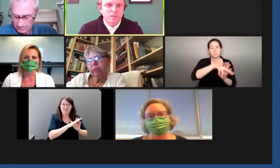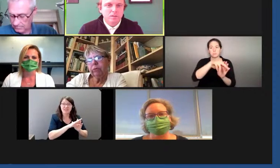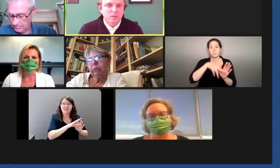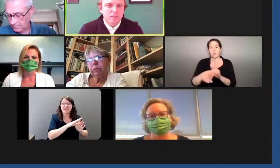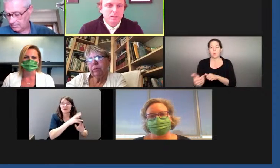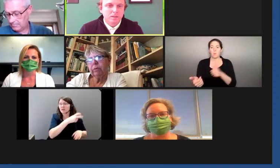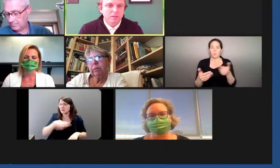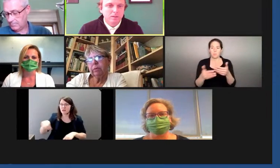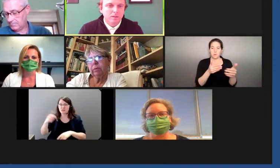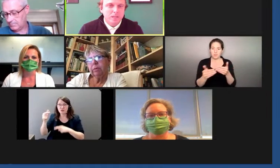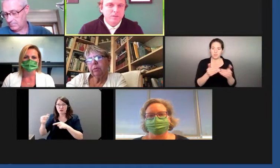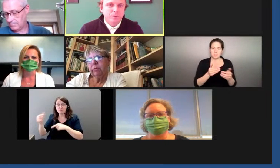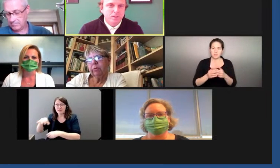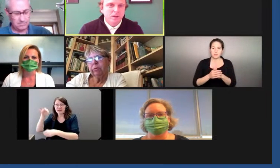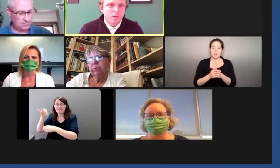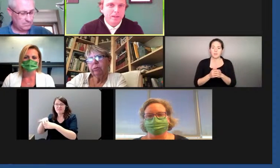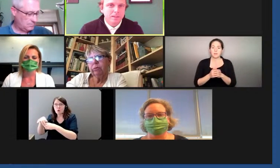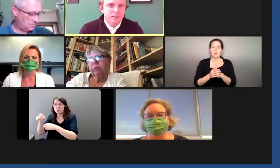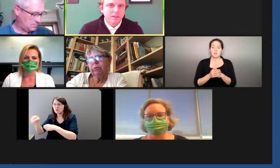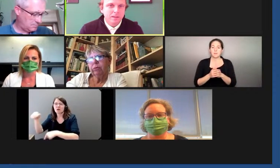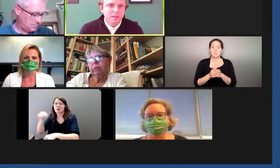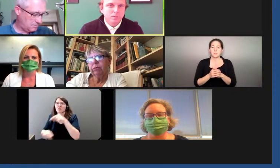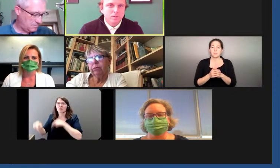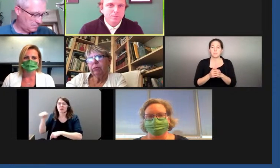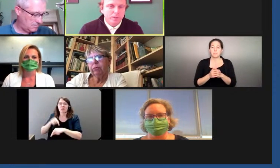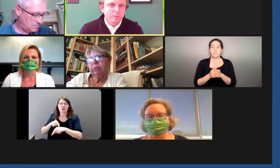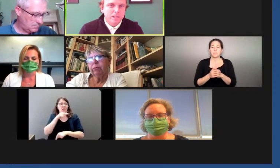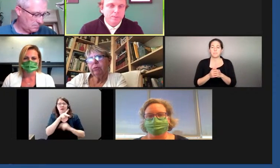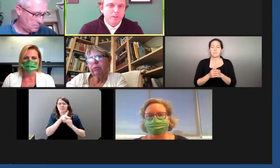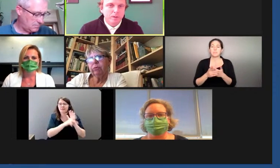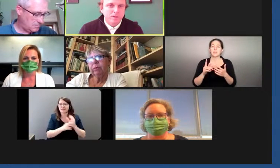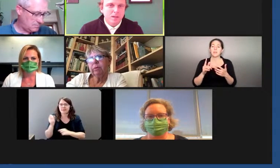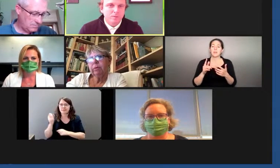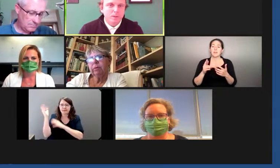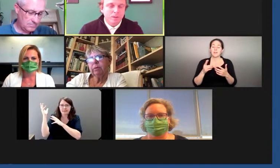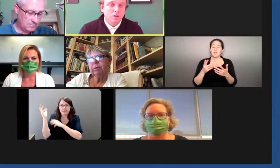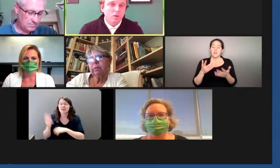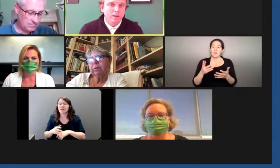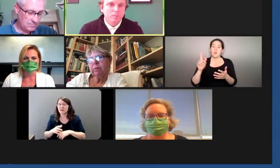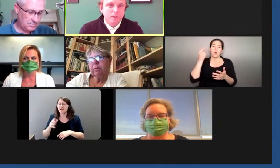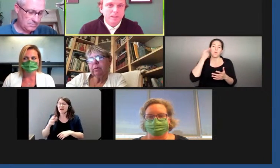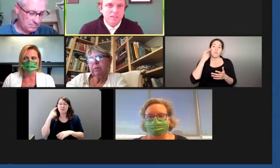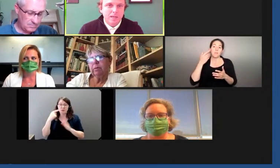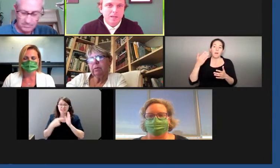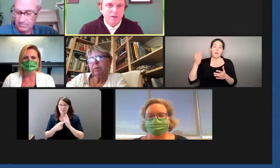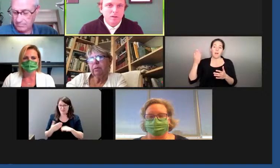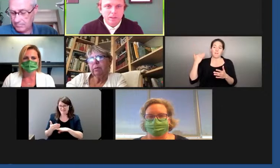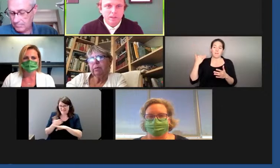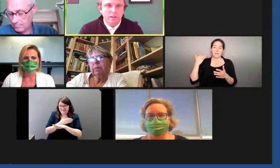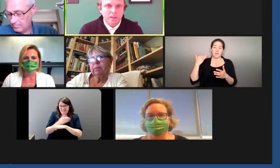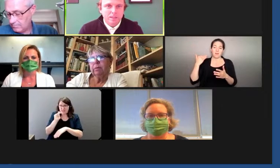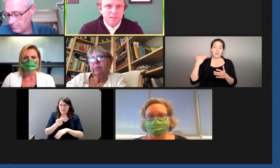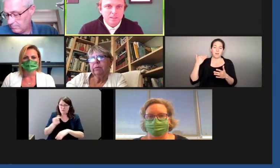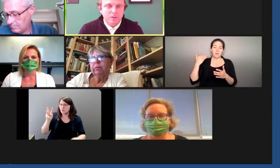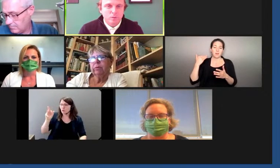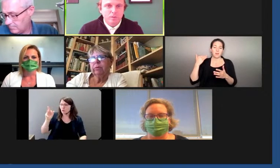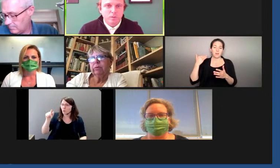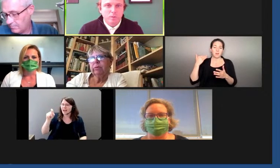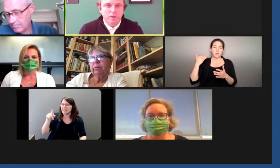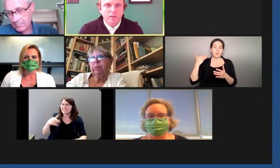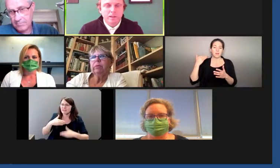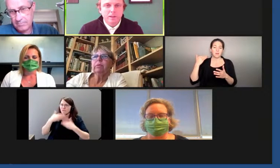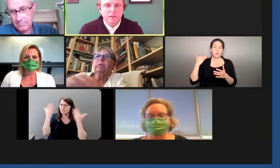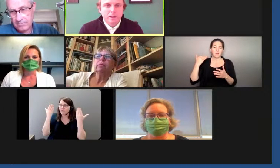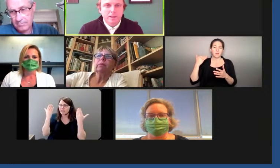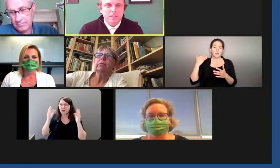point to is that the Waste Free Ontario Act, it was put in place by the previous government. The current government has taken it on and has continued to move it